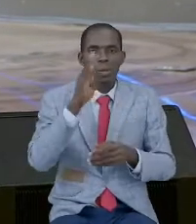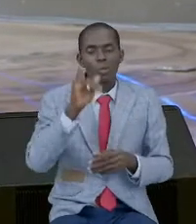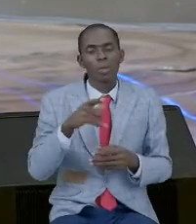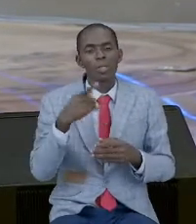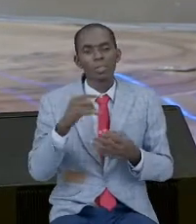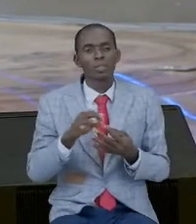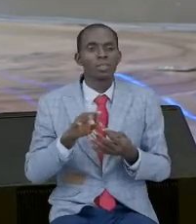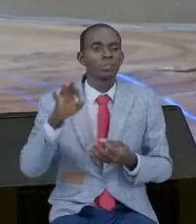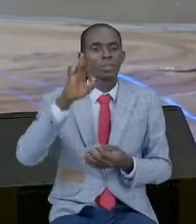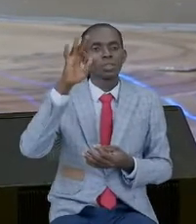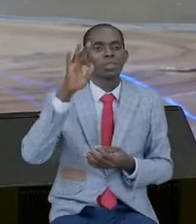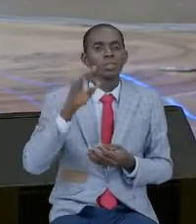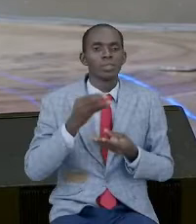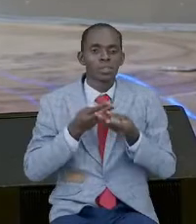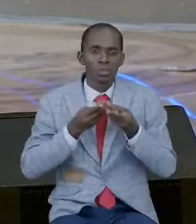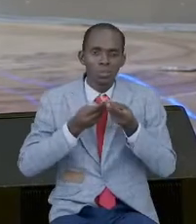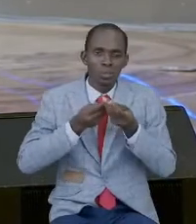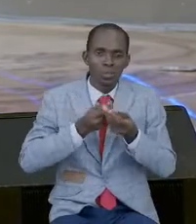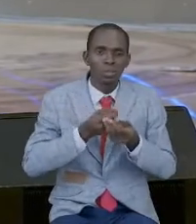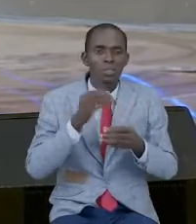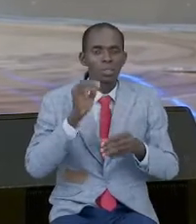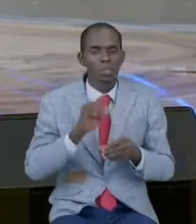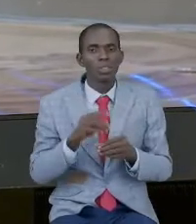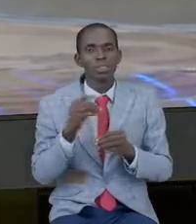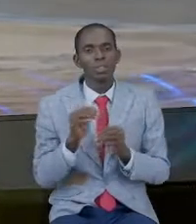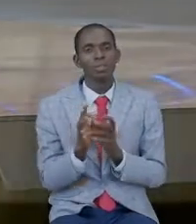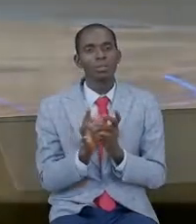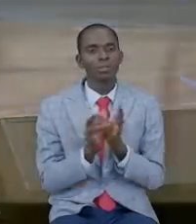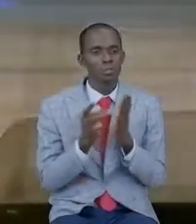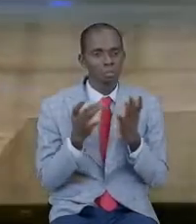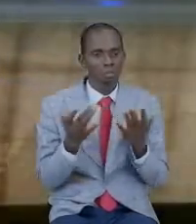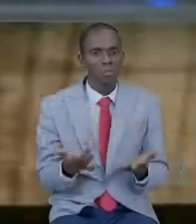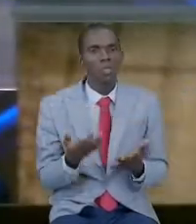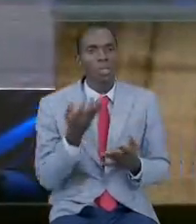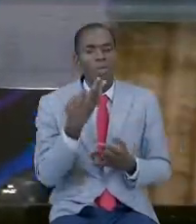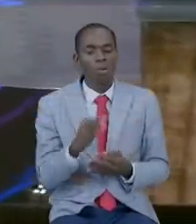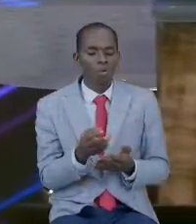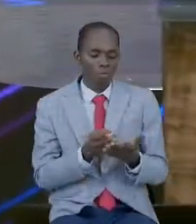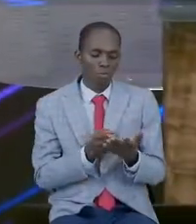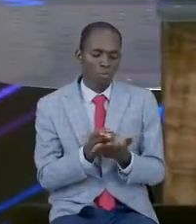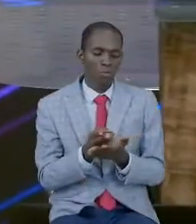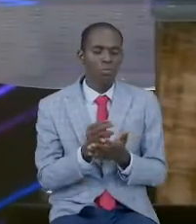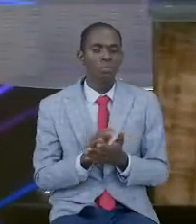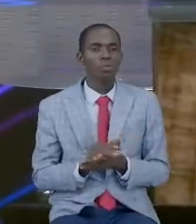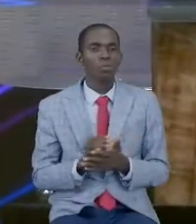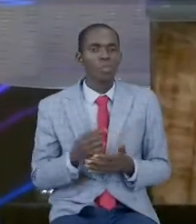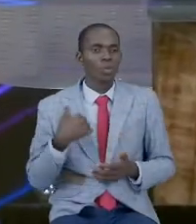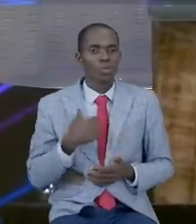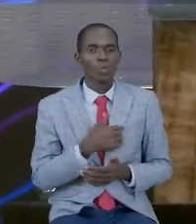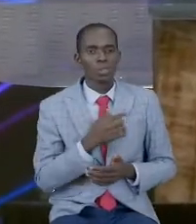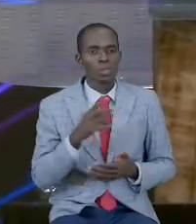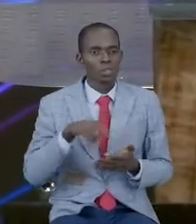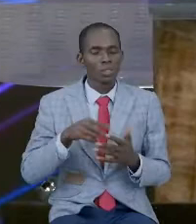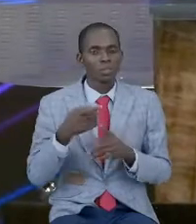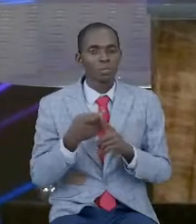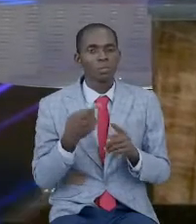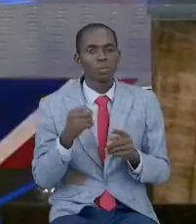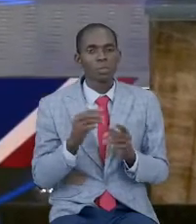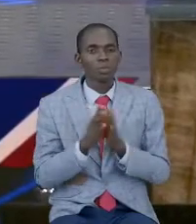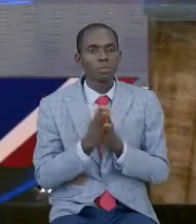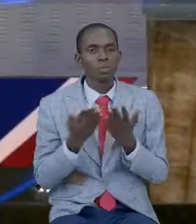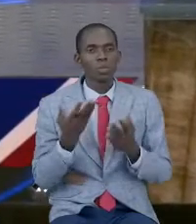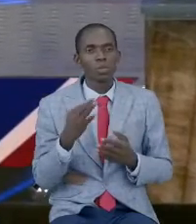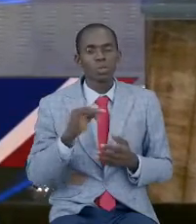Spirit, nourished in the scripture of truth. We're looking at 1 Timothy chapter